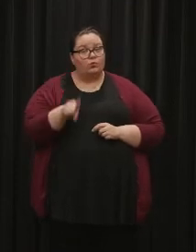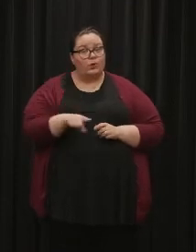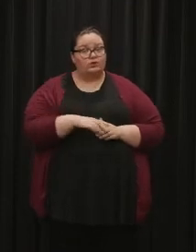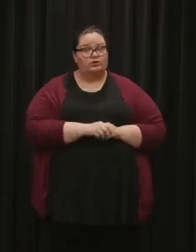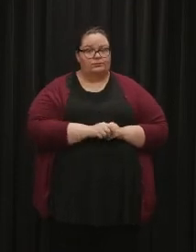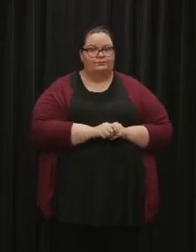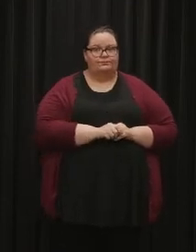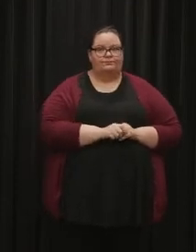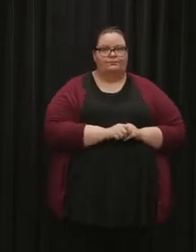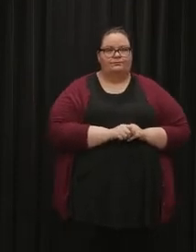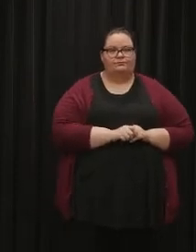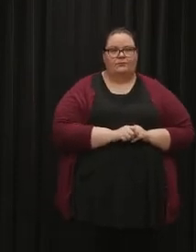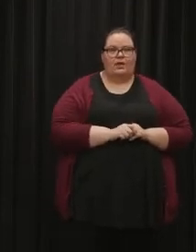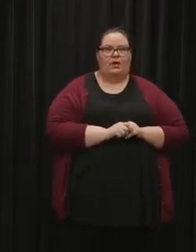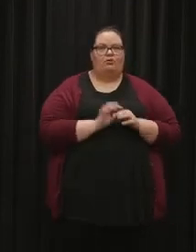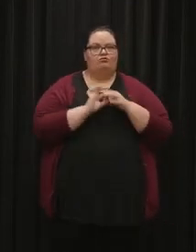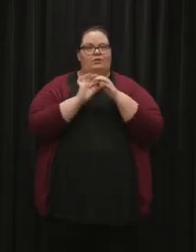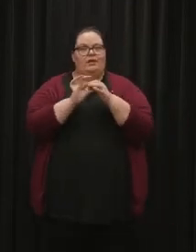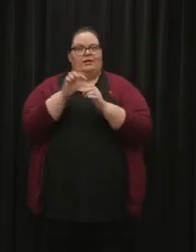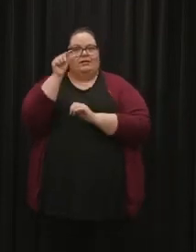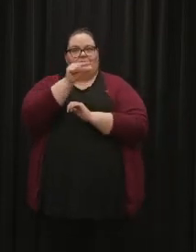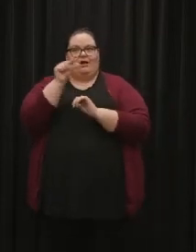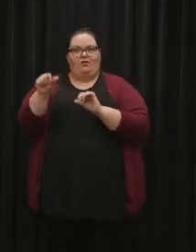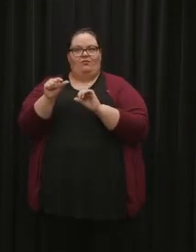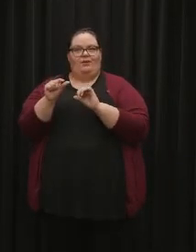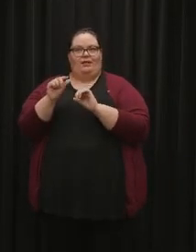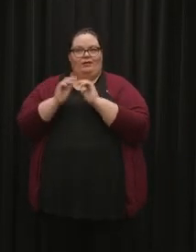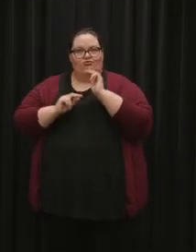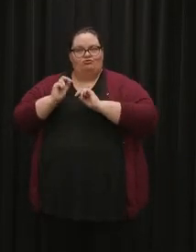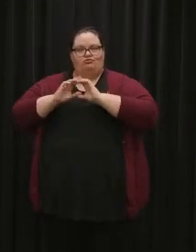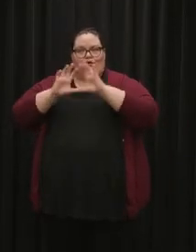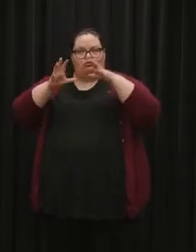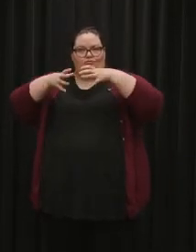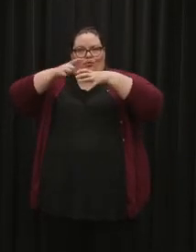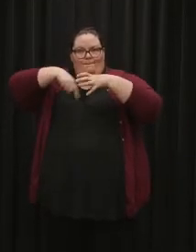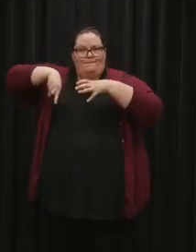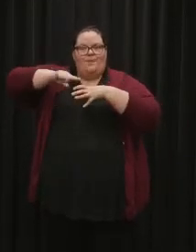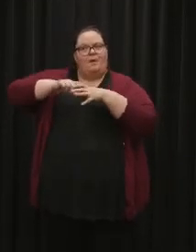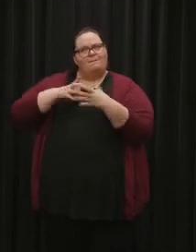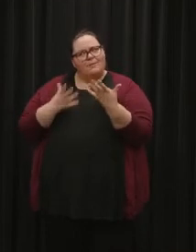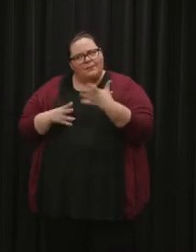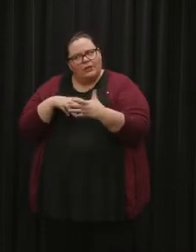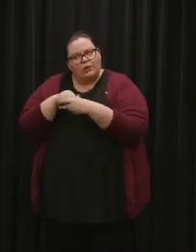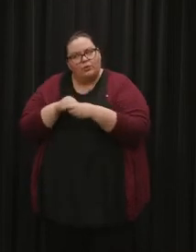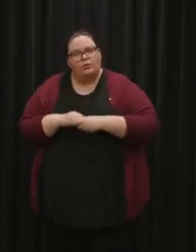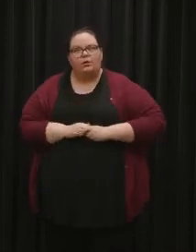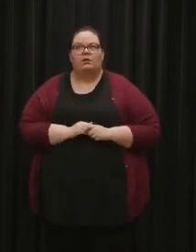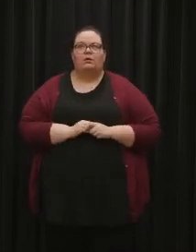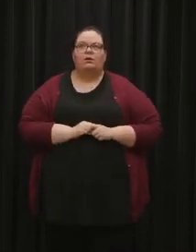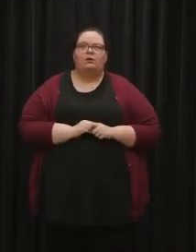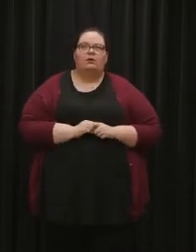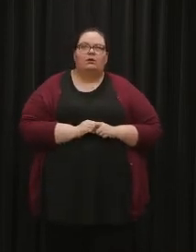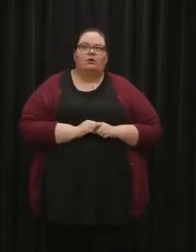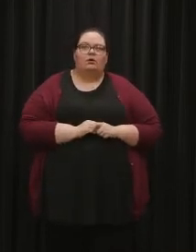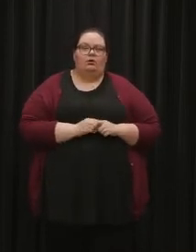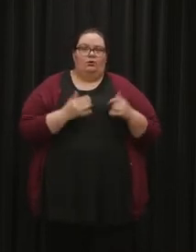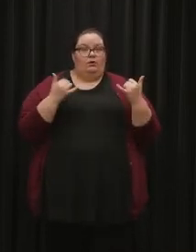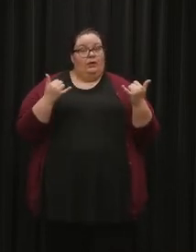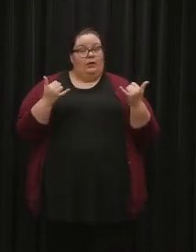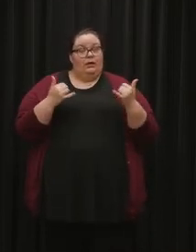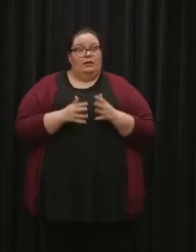as part of the infrastructure, critical infrastructure group, it's possible they will be included in that, but, you know, we're